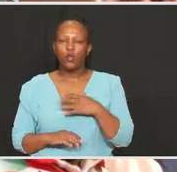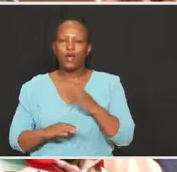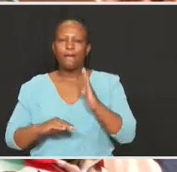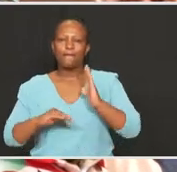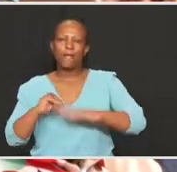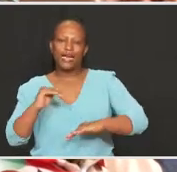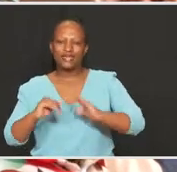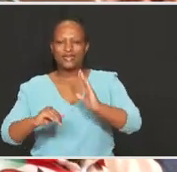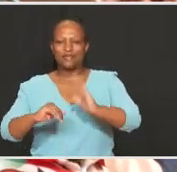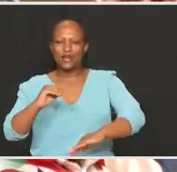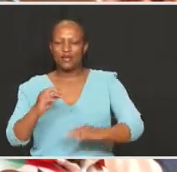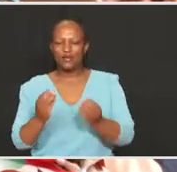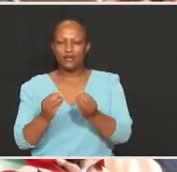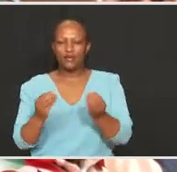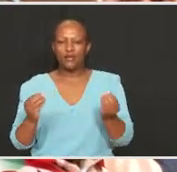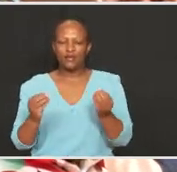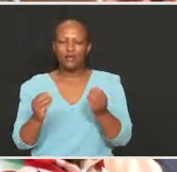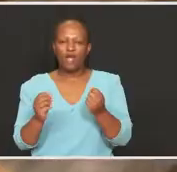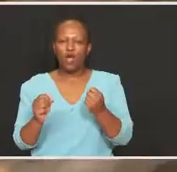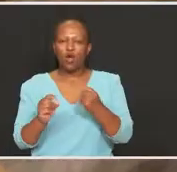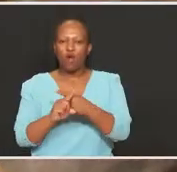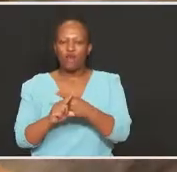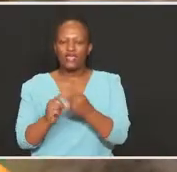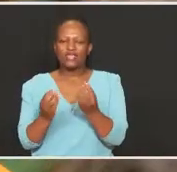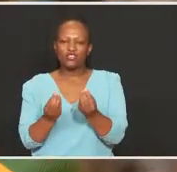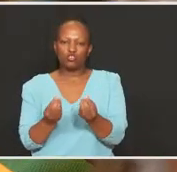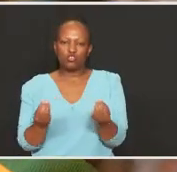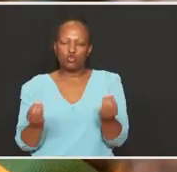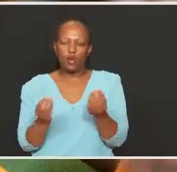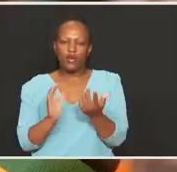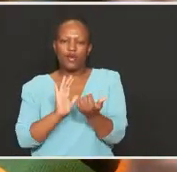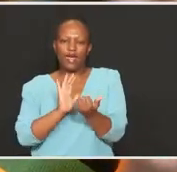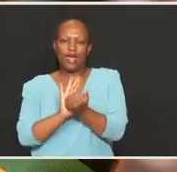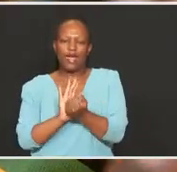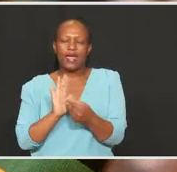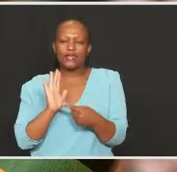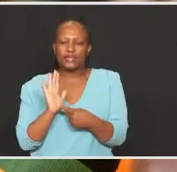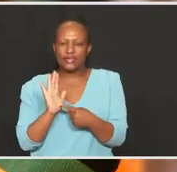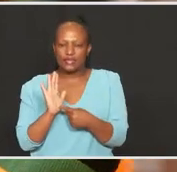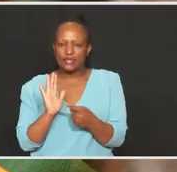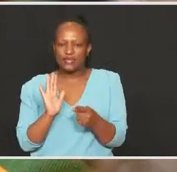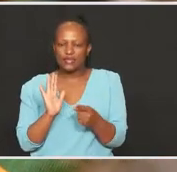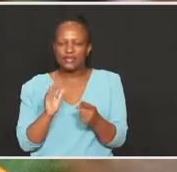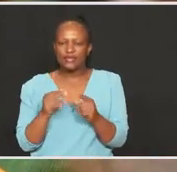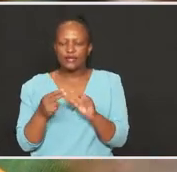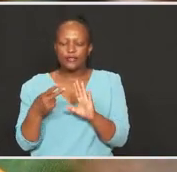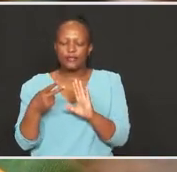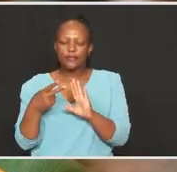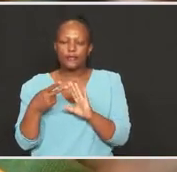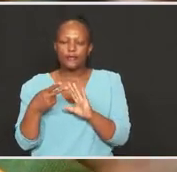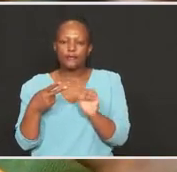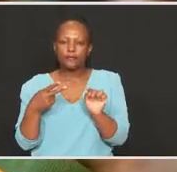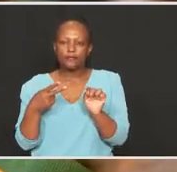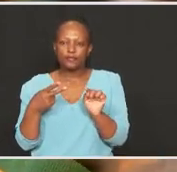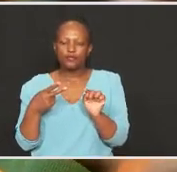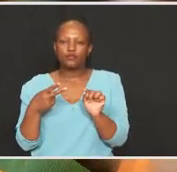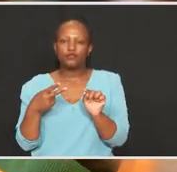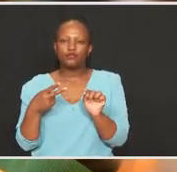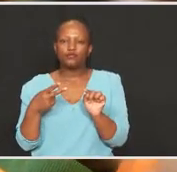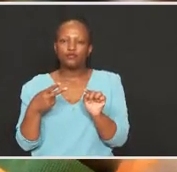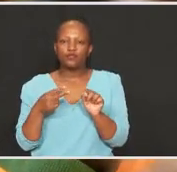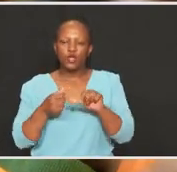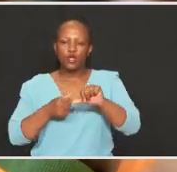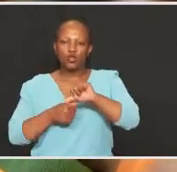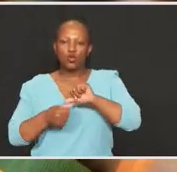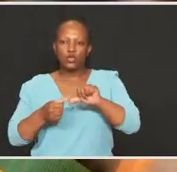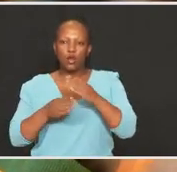punishment it's in conflict with the children's Act and the second part of it it's the deployment of